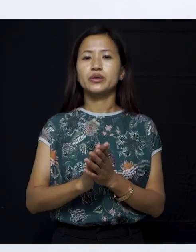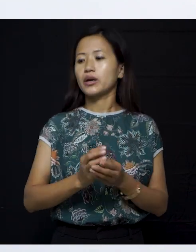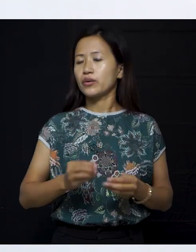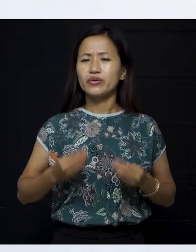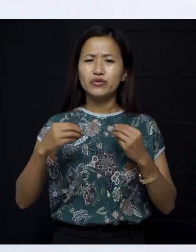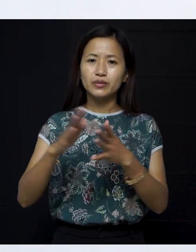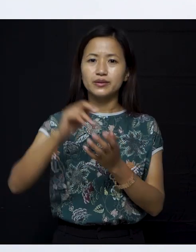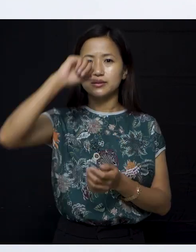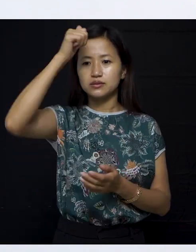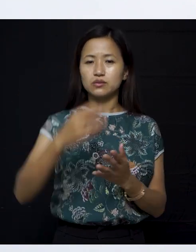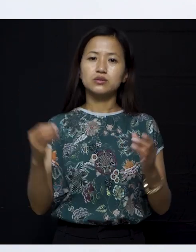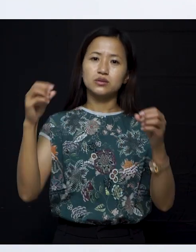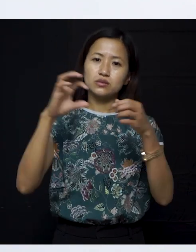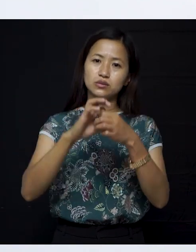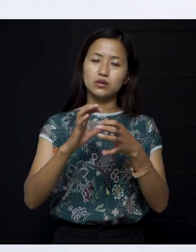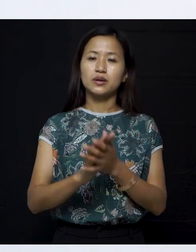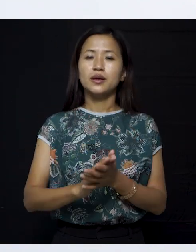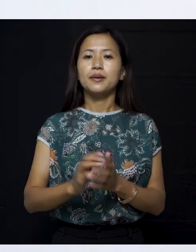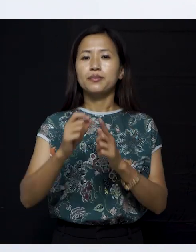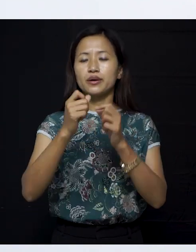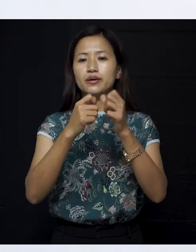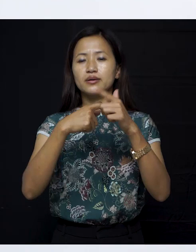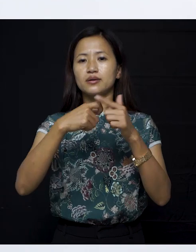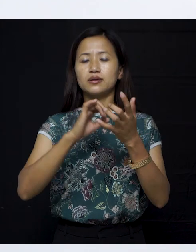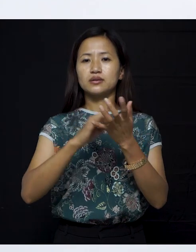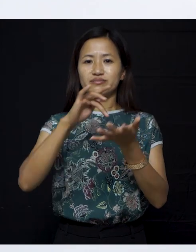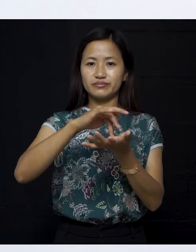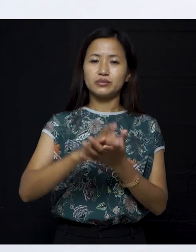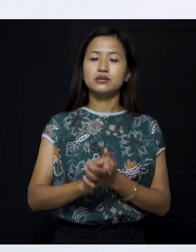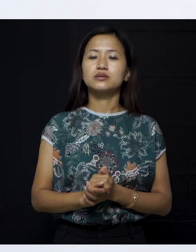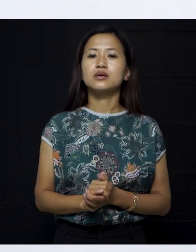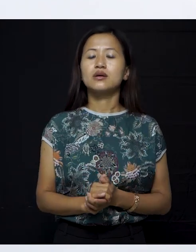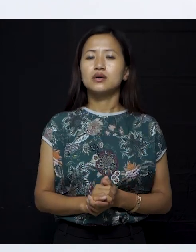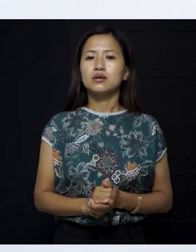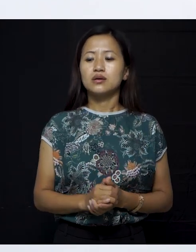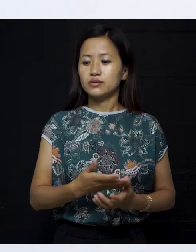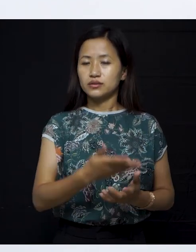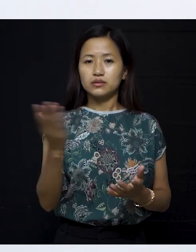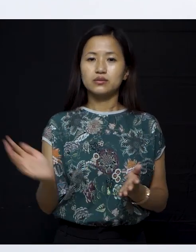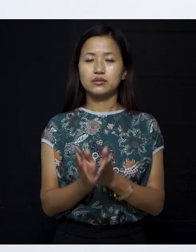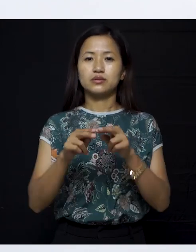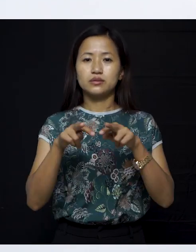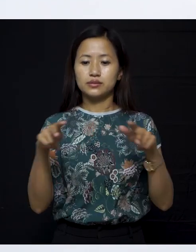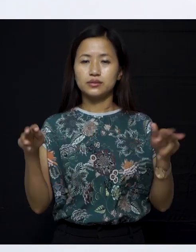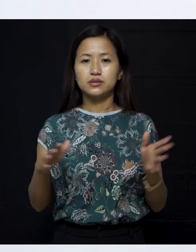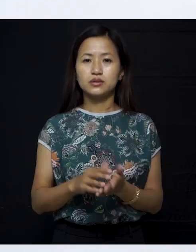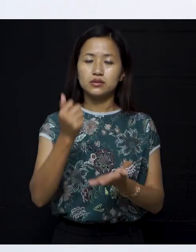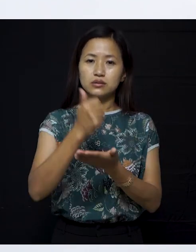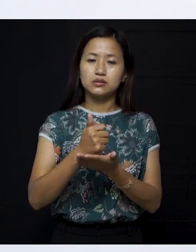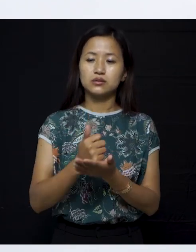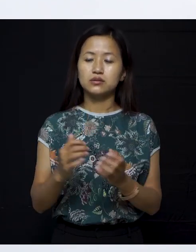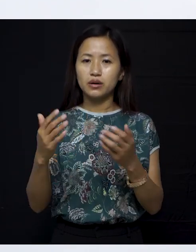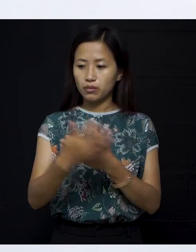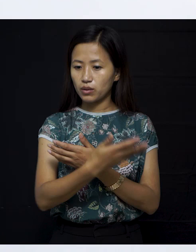They wanted to join Pakistan. However, the people in the state, they wanted to join India. So there was a different decision among